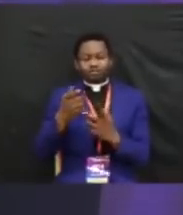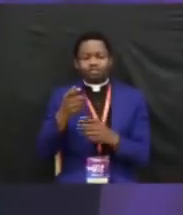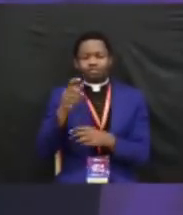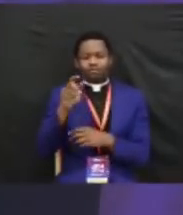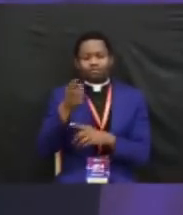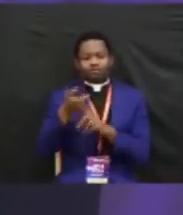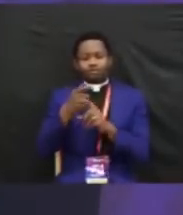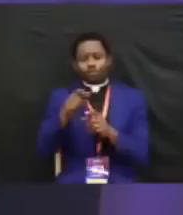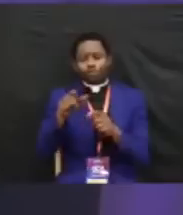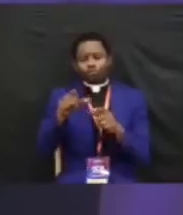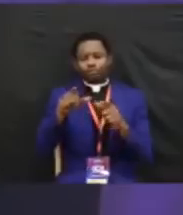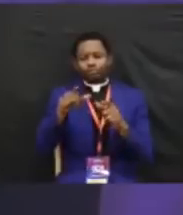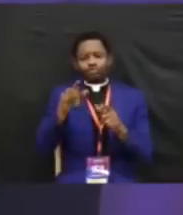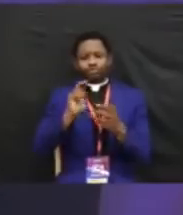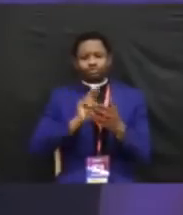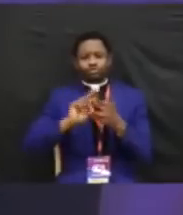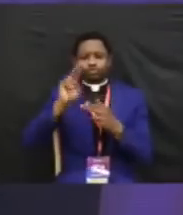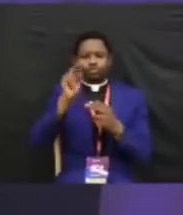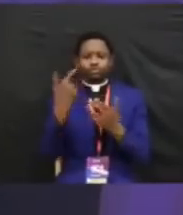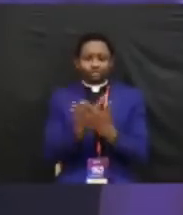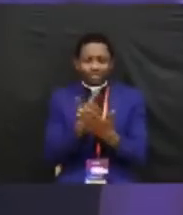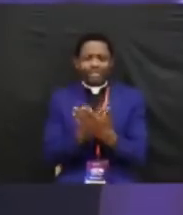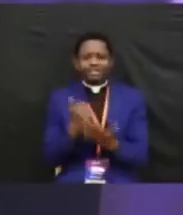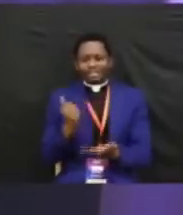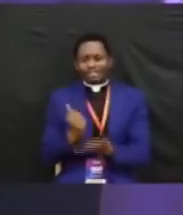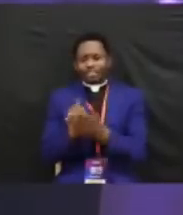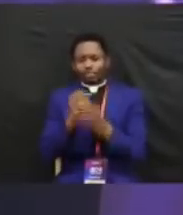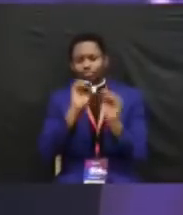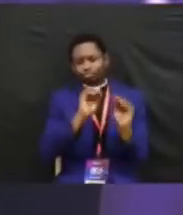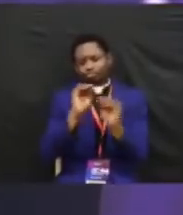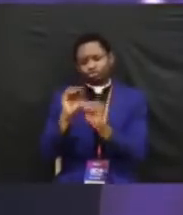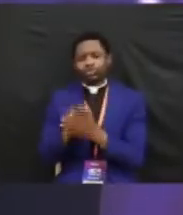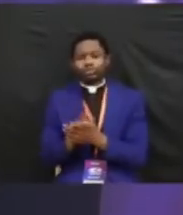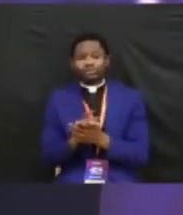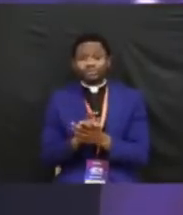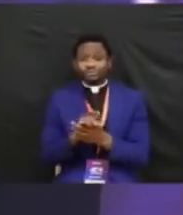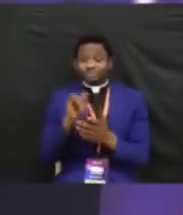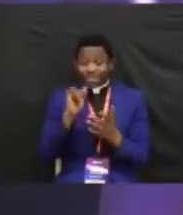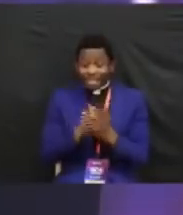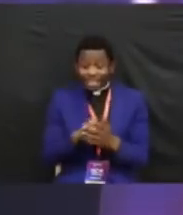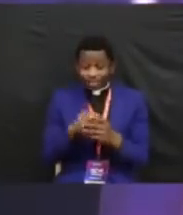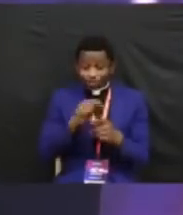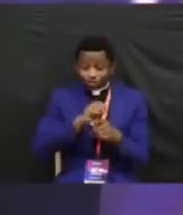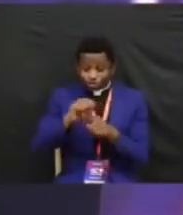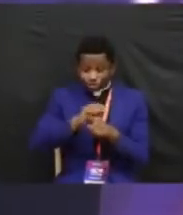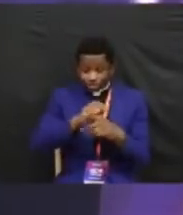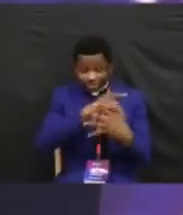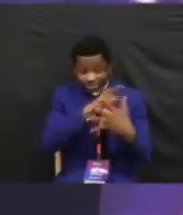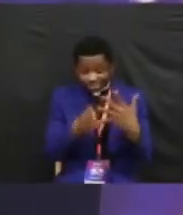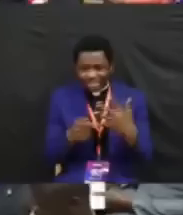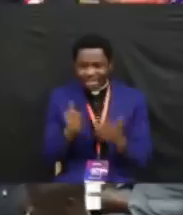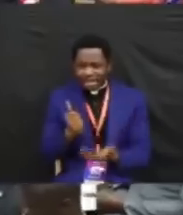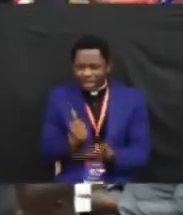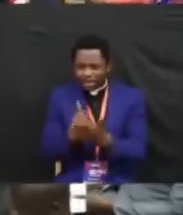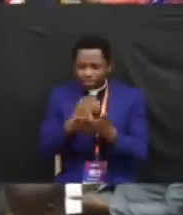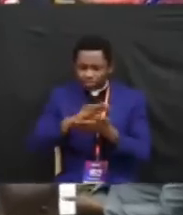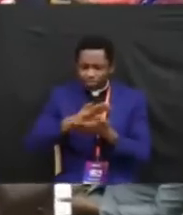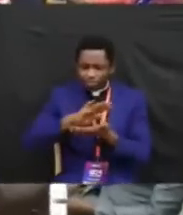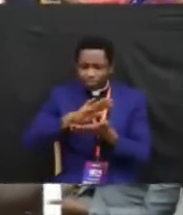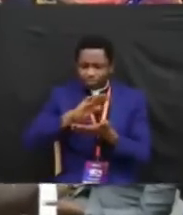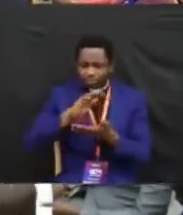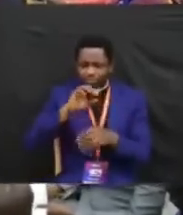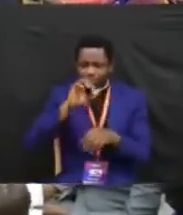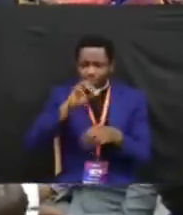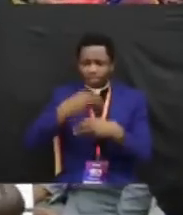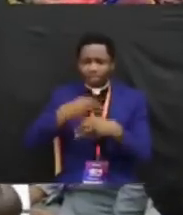facilitators for these trainings. These trainings contributed to the effective and efficient running of the various units